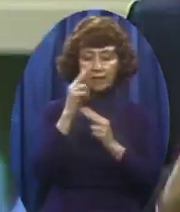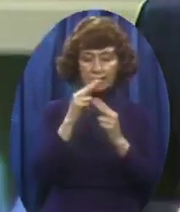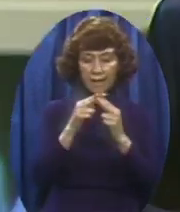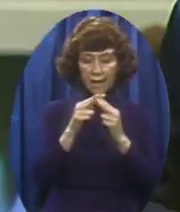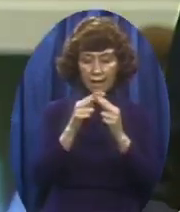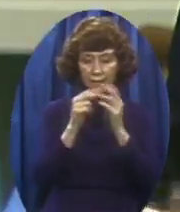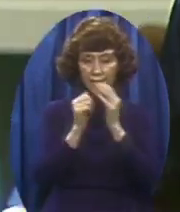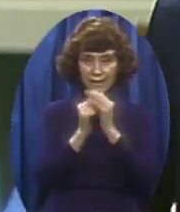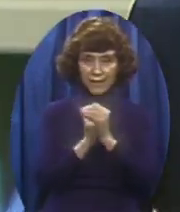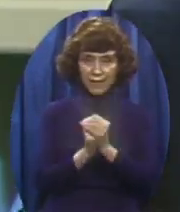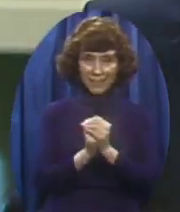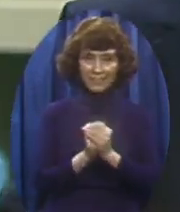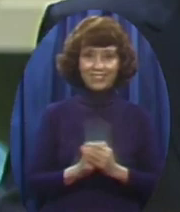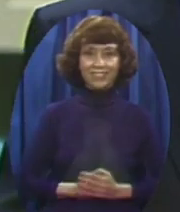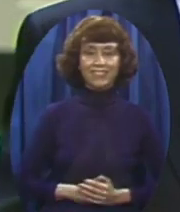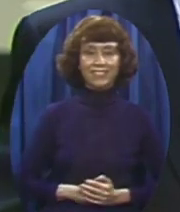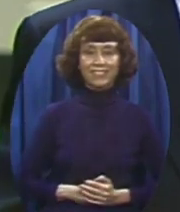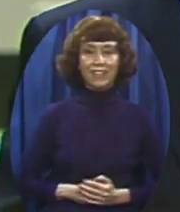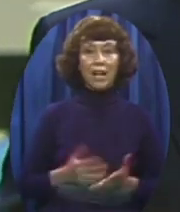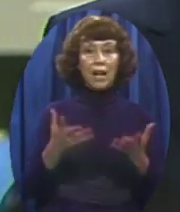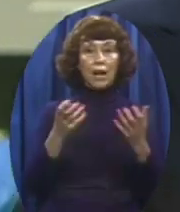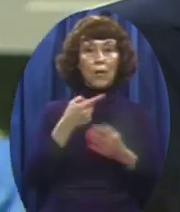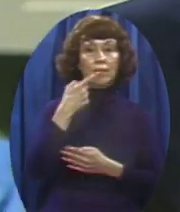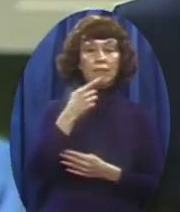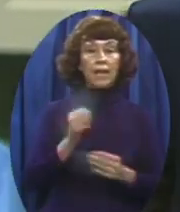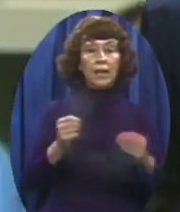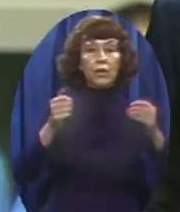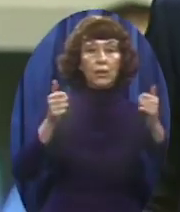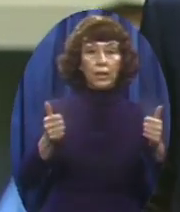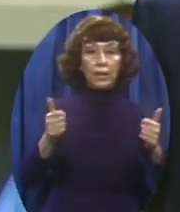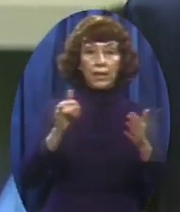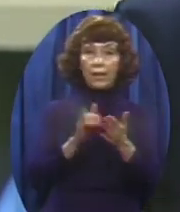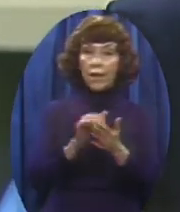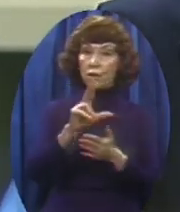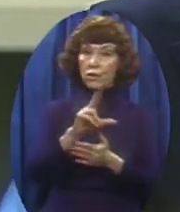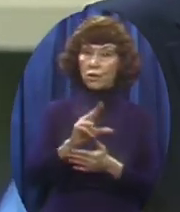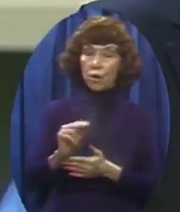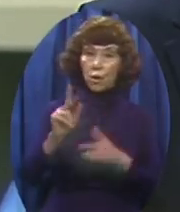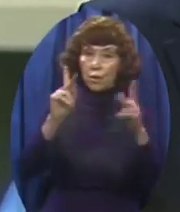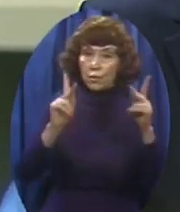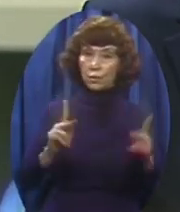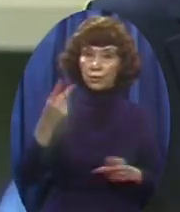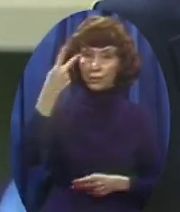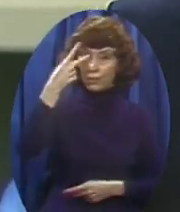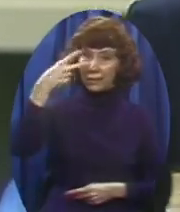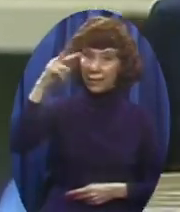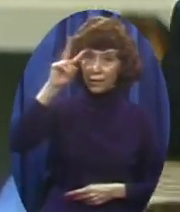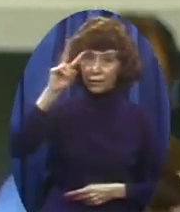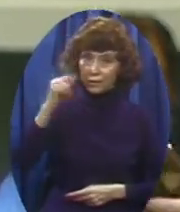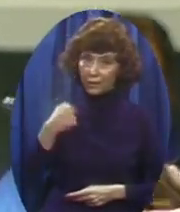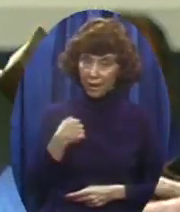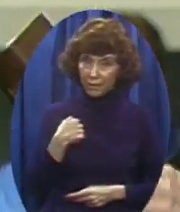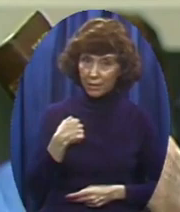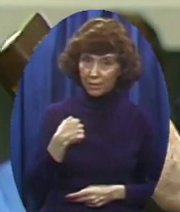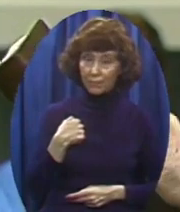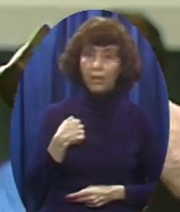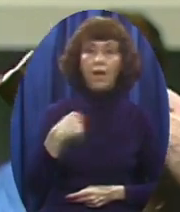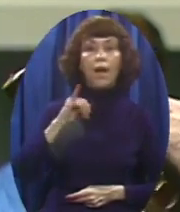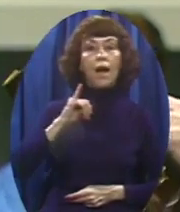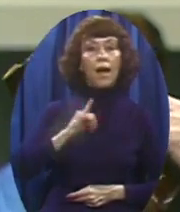First of all, I want to say quickly, so no one will misunderstand or suspect that I'm heretical, I believe that the